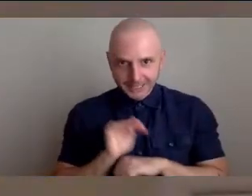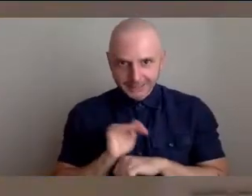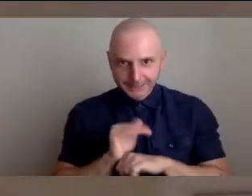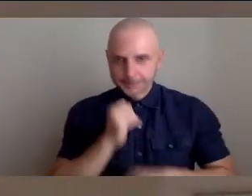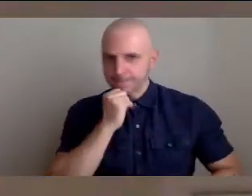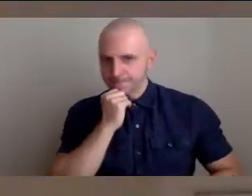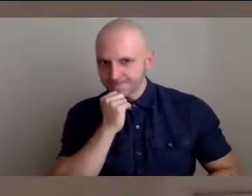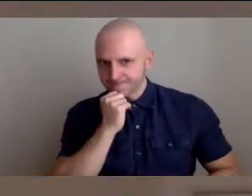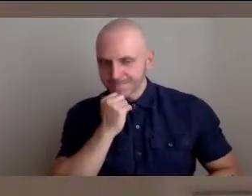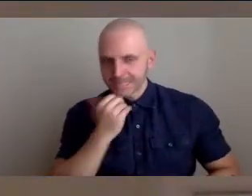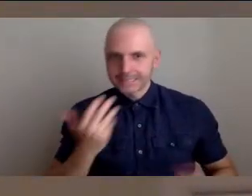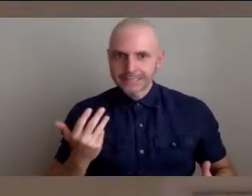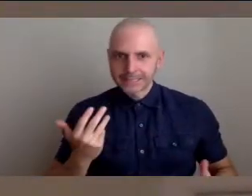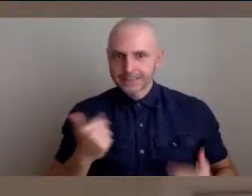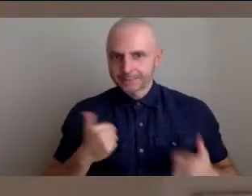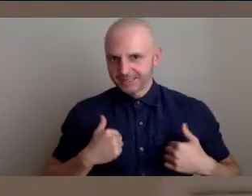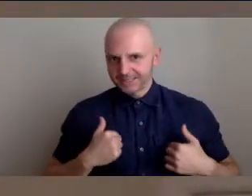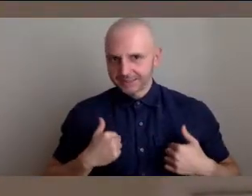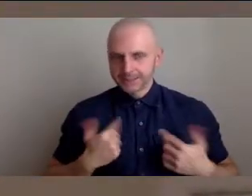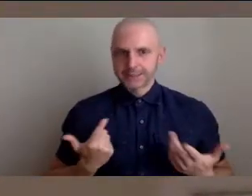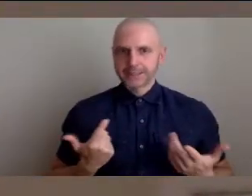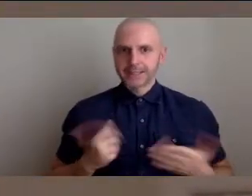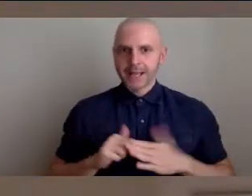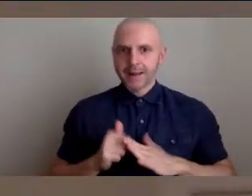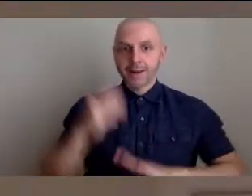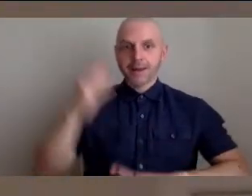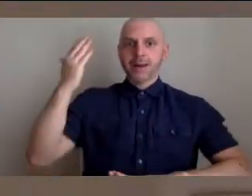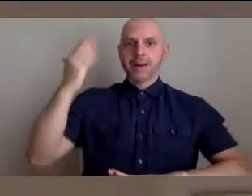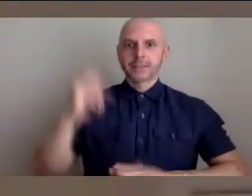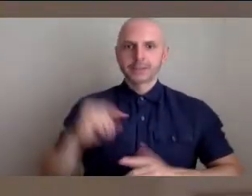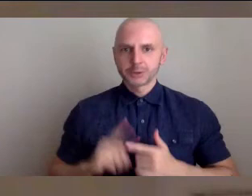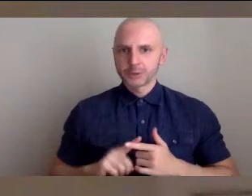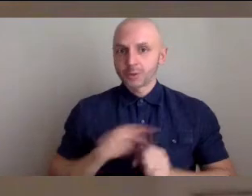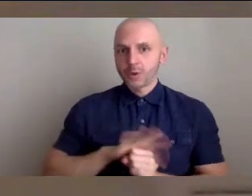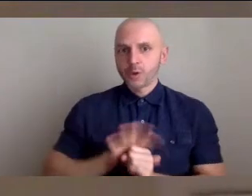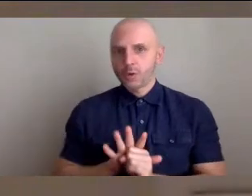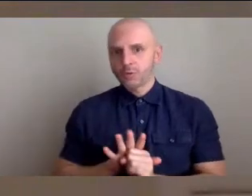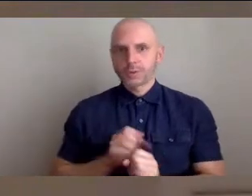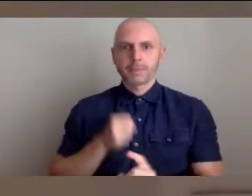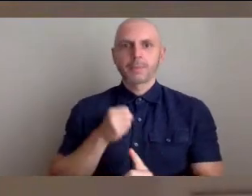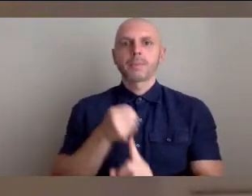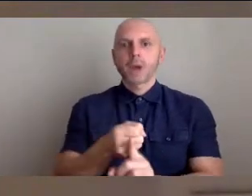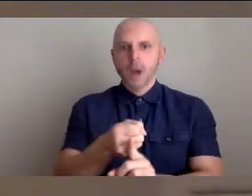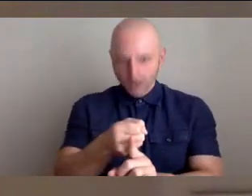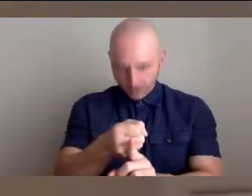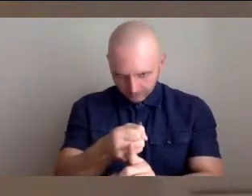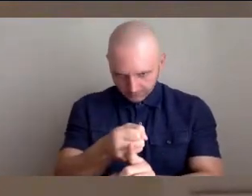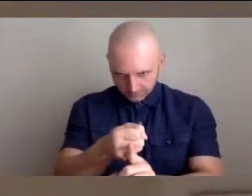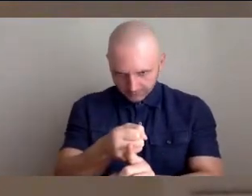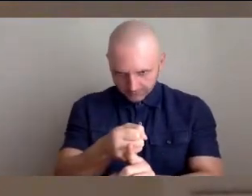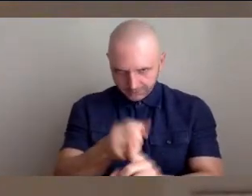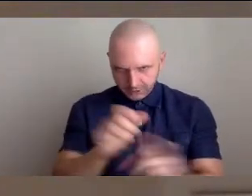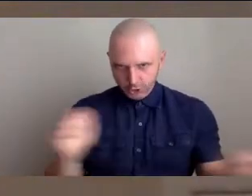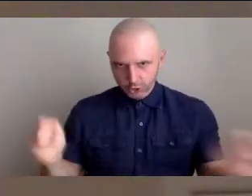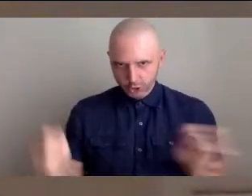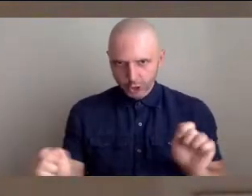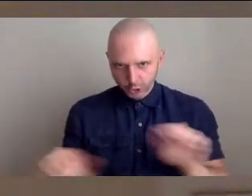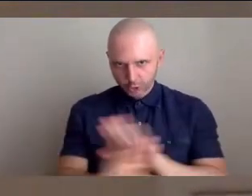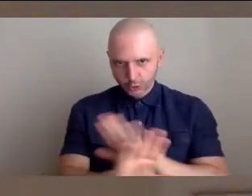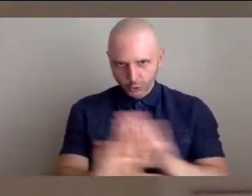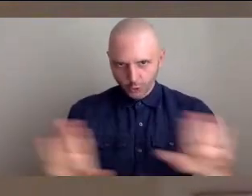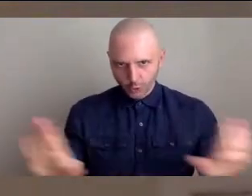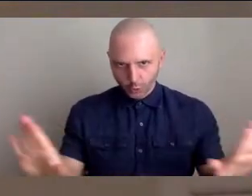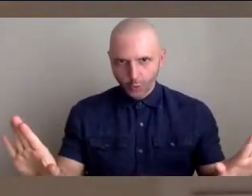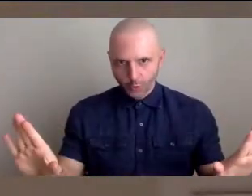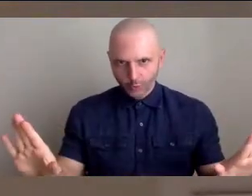personally? COVID-19 has changed all of our daily lives. I think uncertainty is the word that I've come to associate with